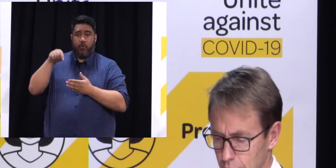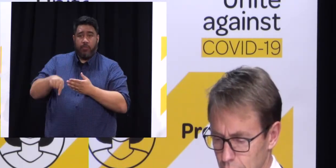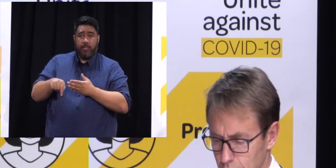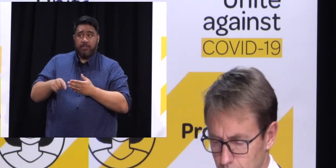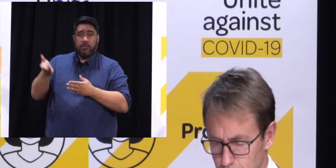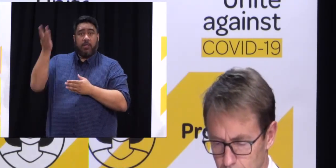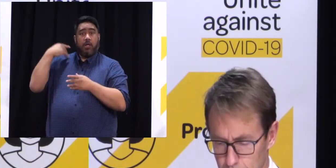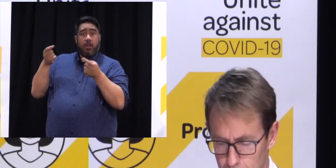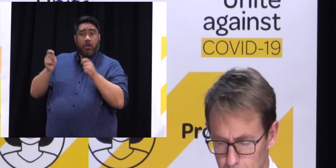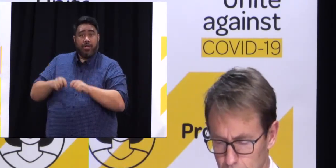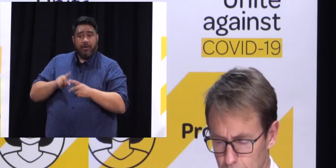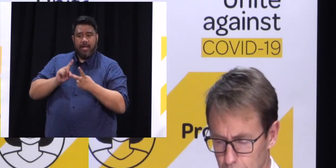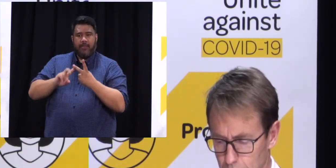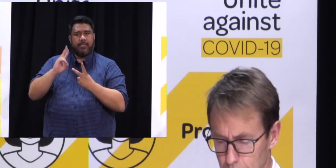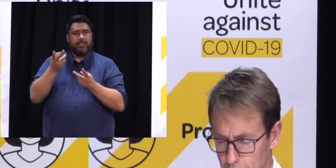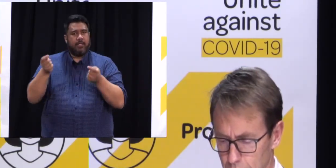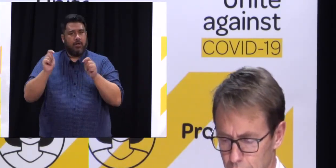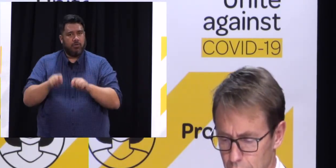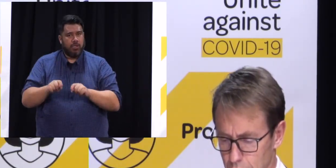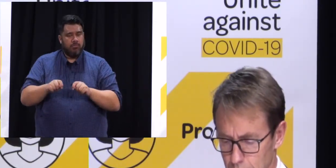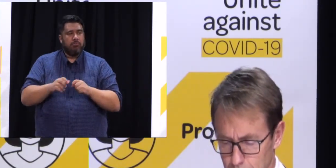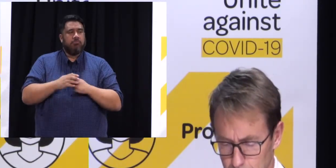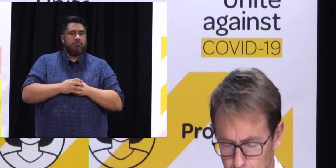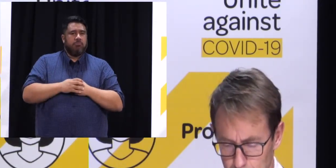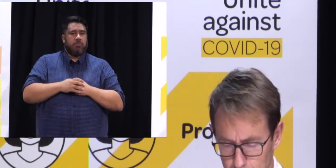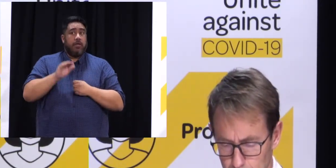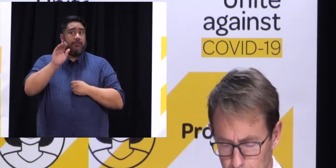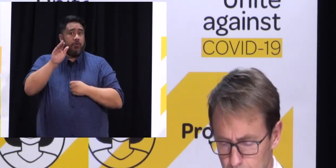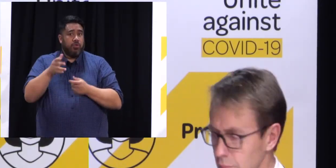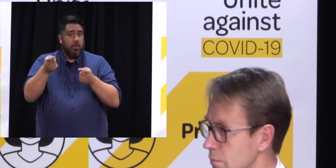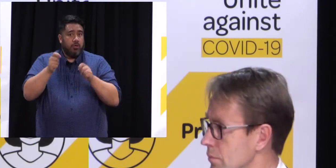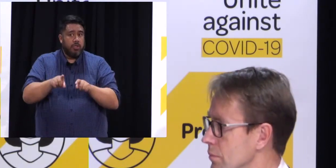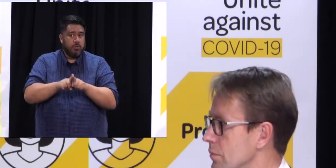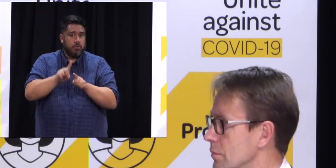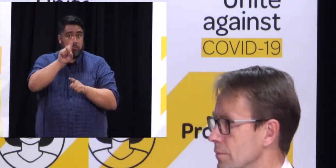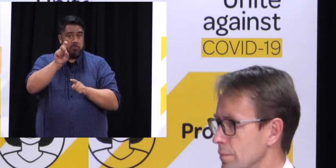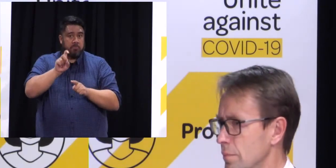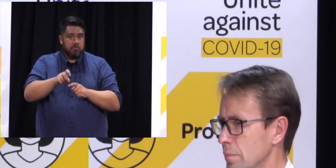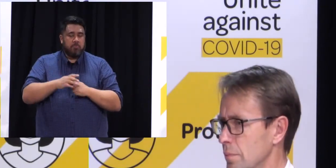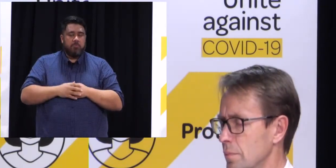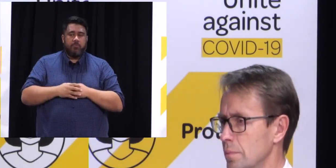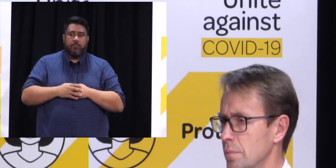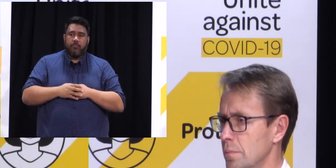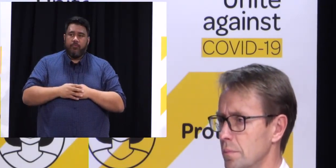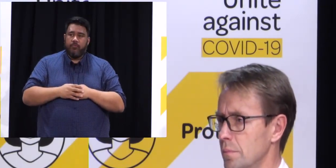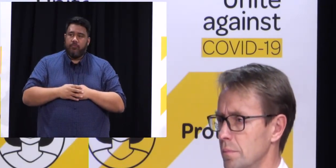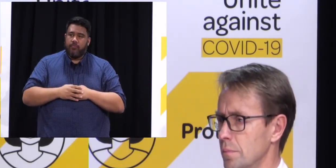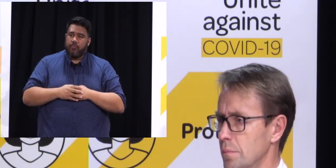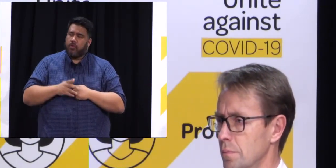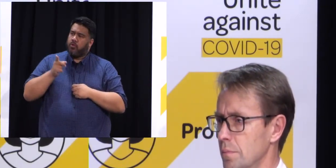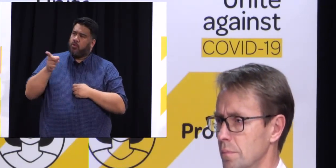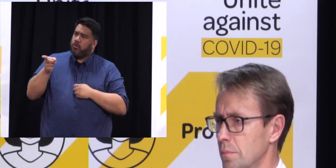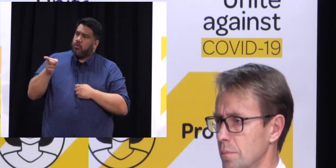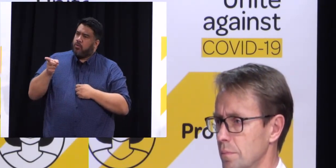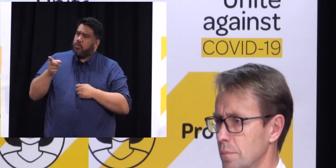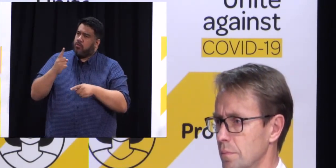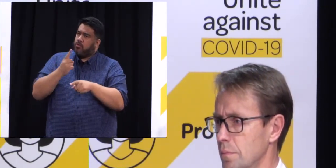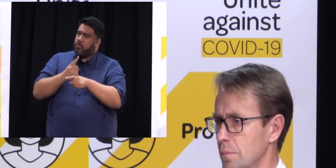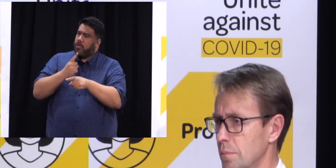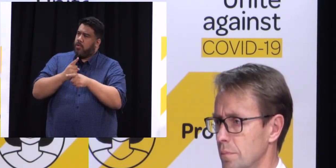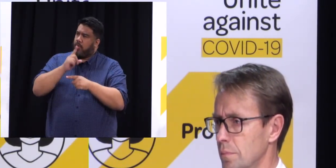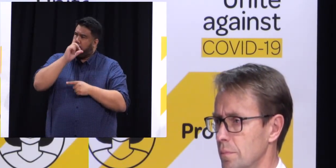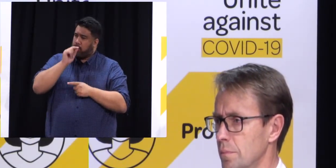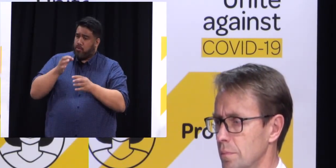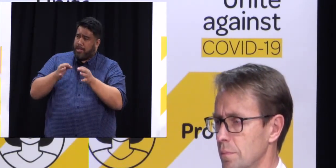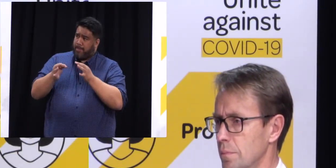our approach going forward? And I expect we will continue to do that over the coming months. And when you start those phased, if that